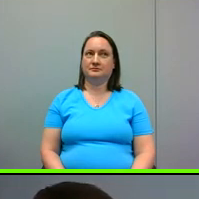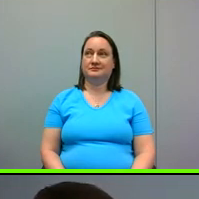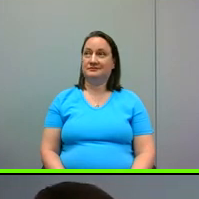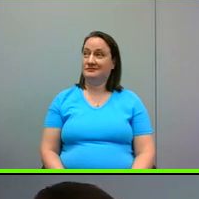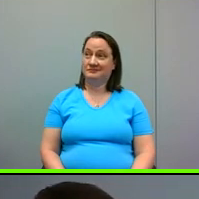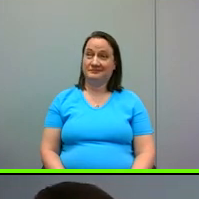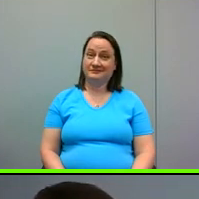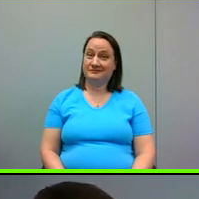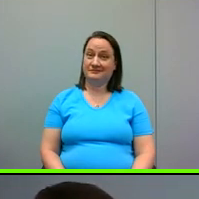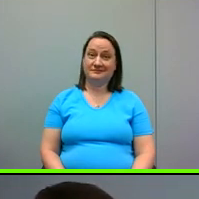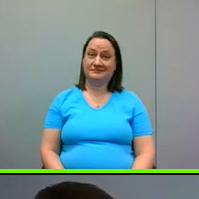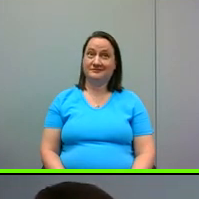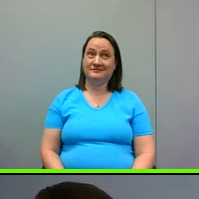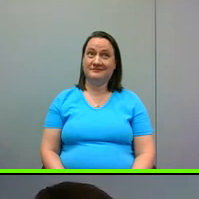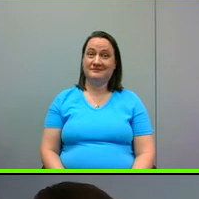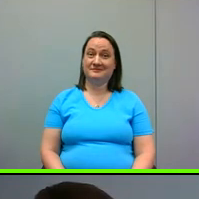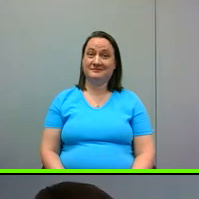No?